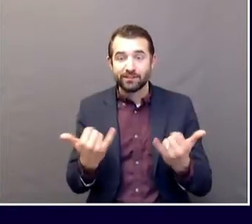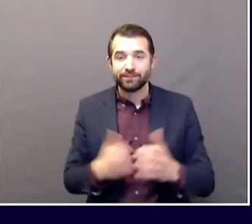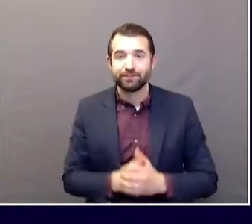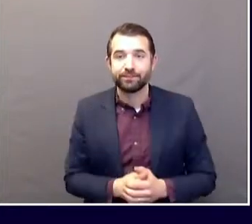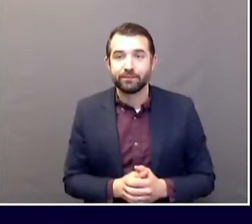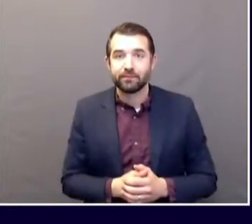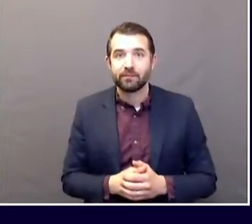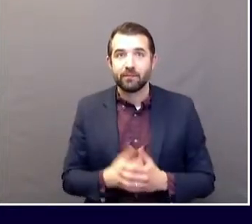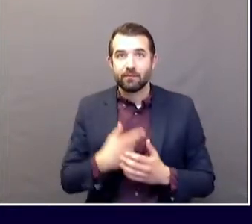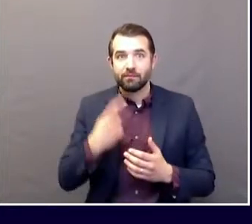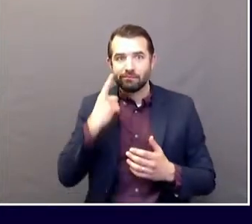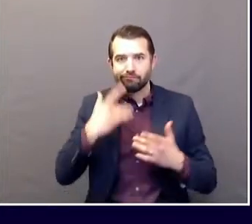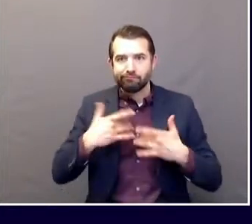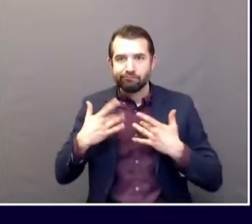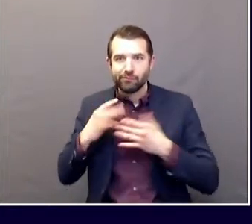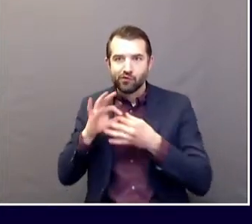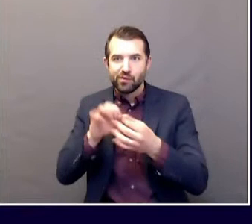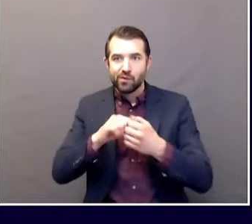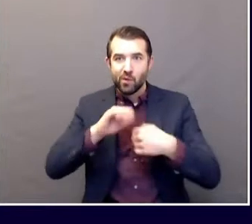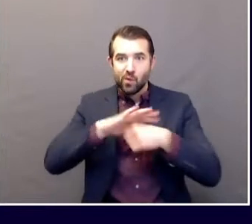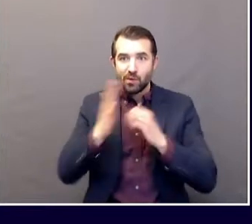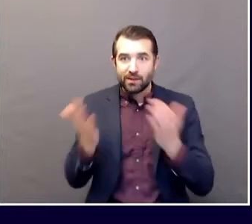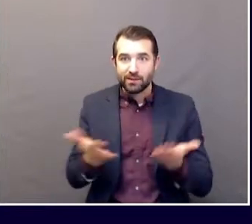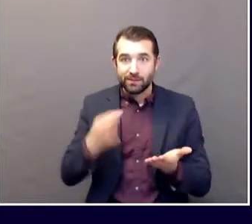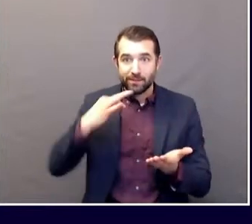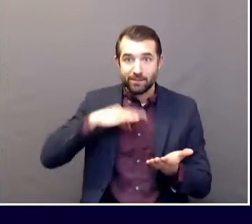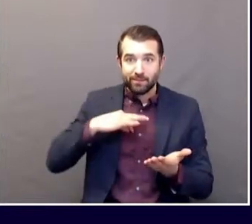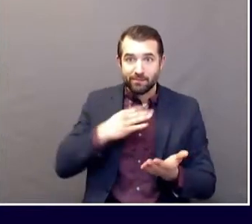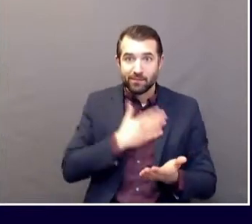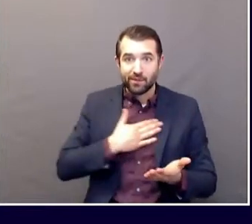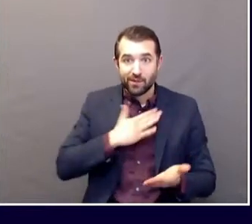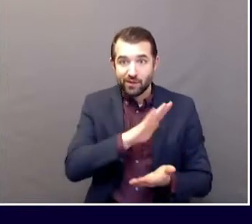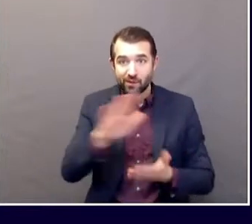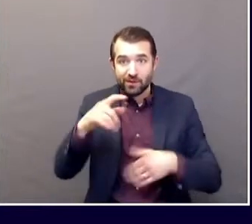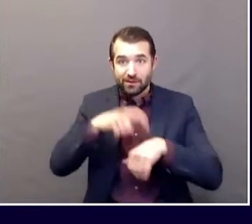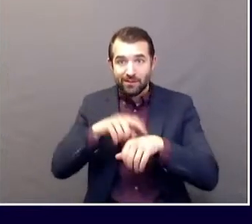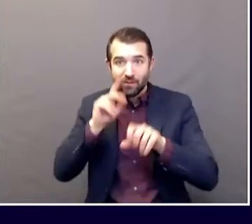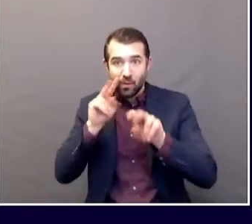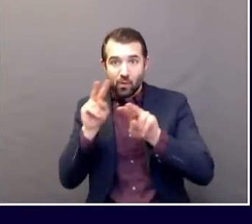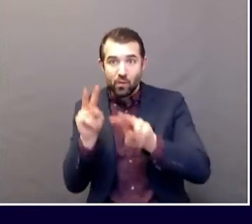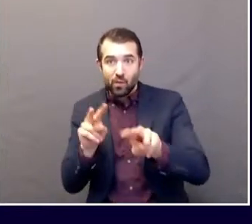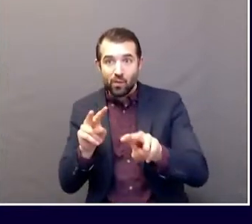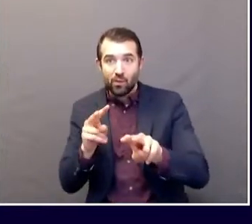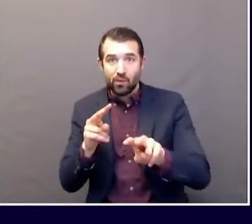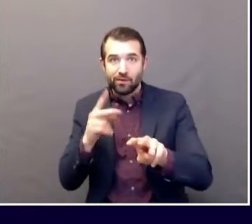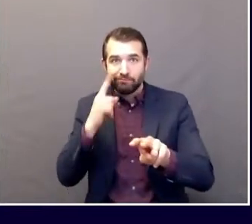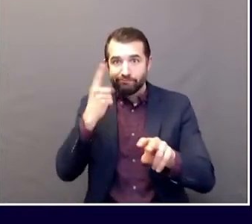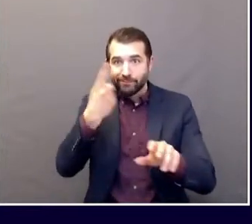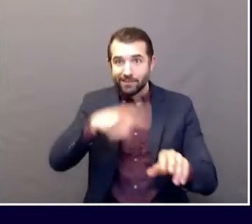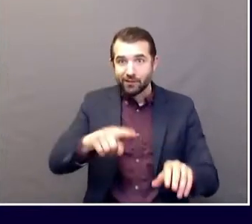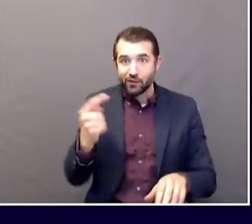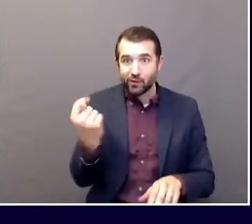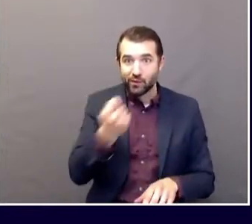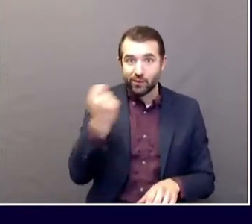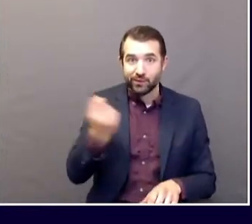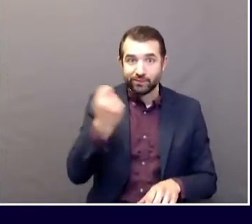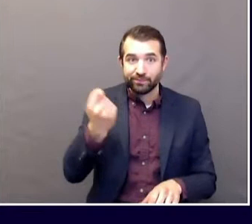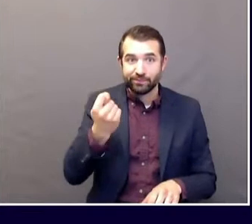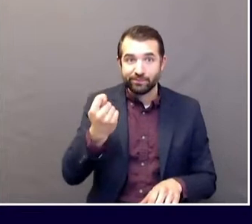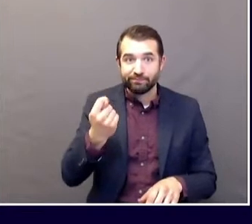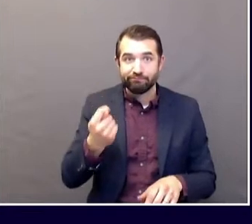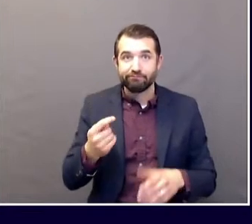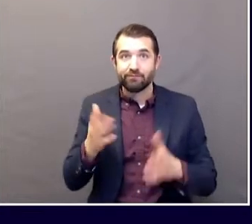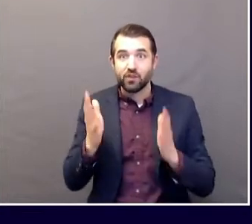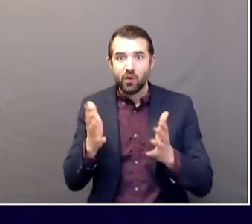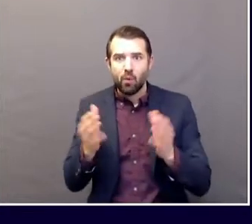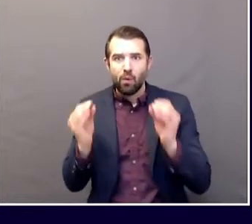the state. I appreciate everyone's time this afternoon. We look forward to catching up with everyone next week on Tuesday to talk more about where we